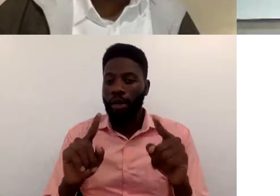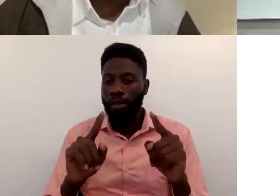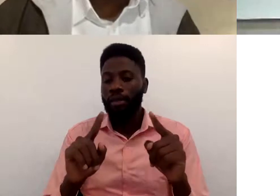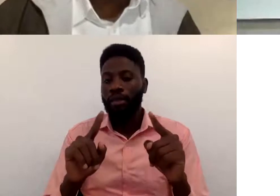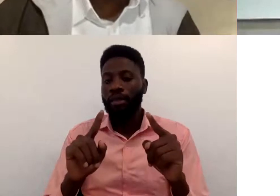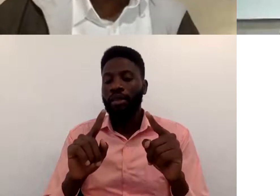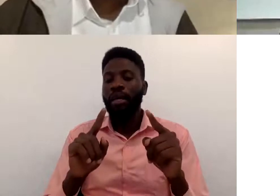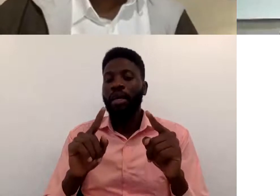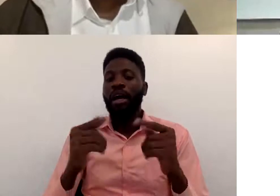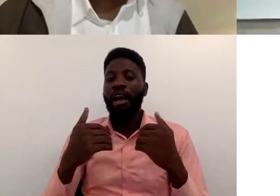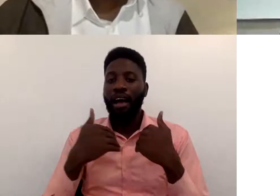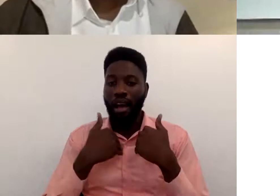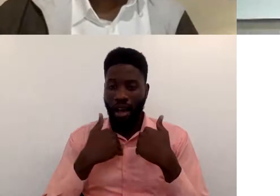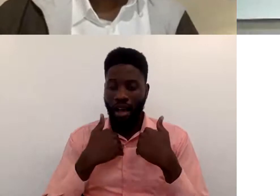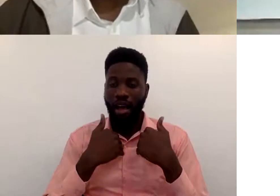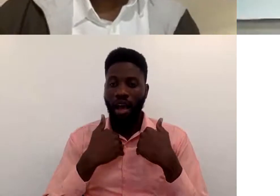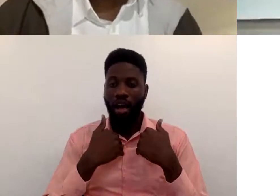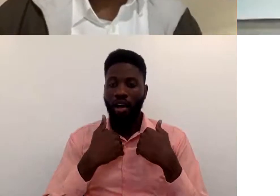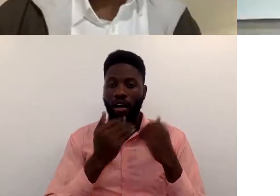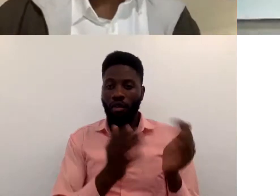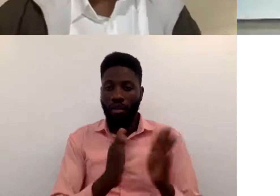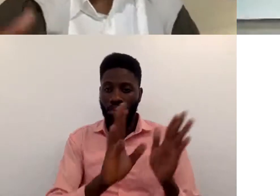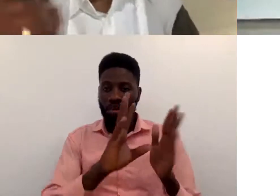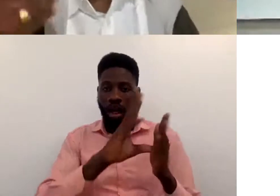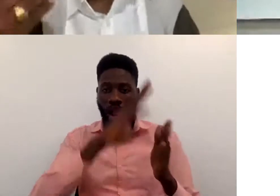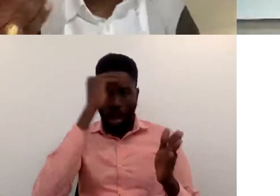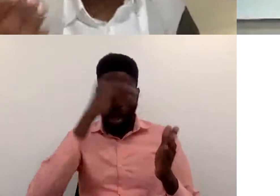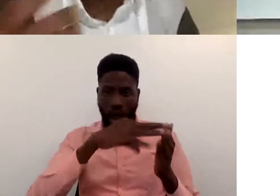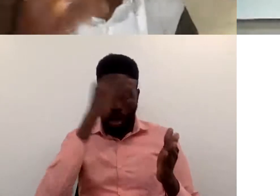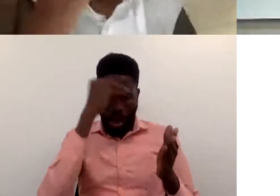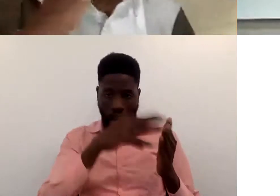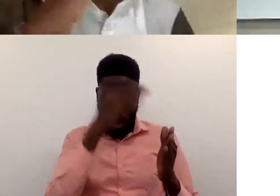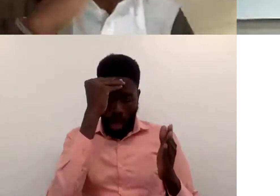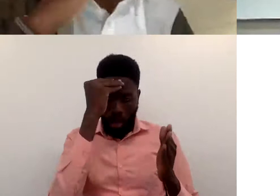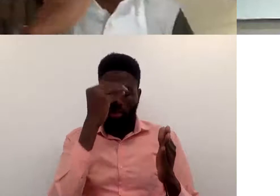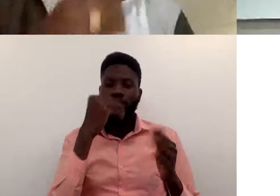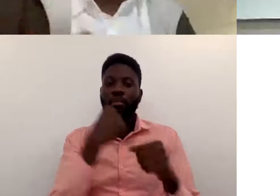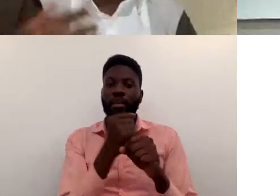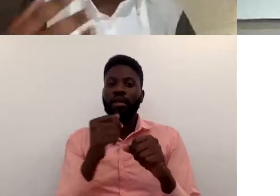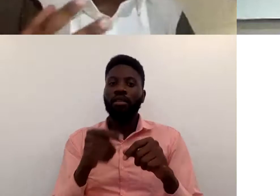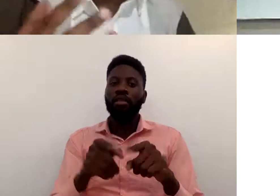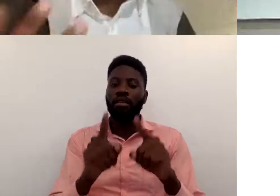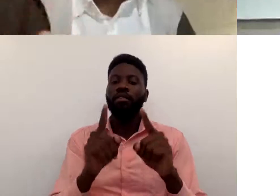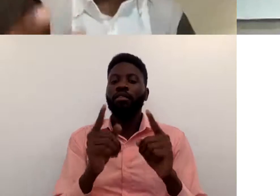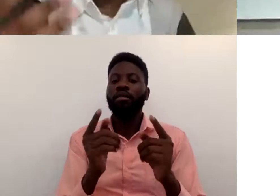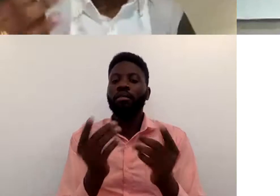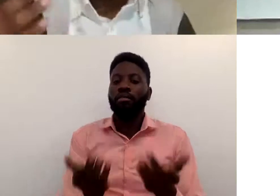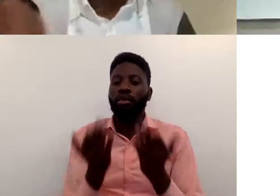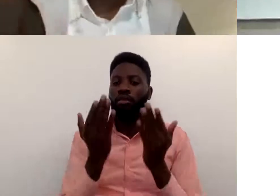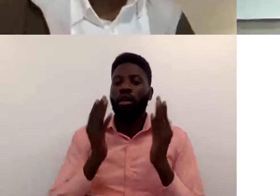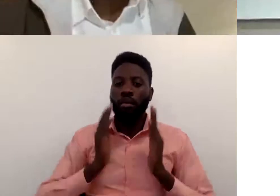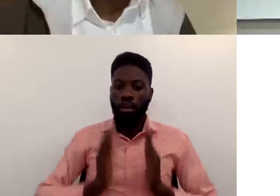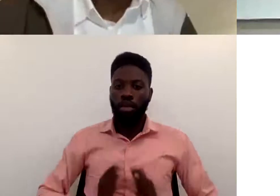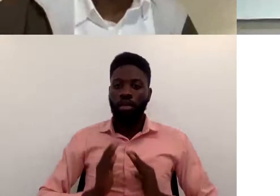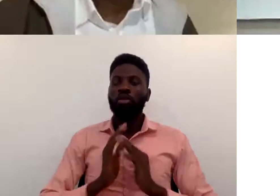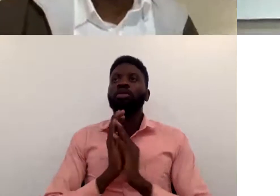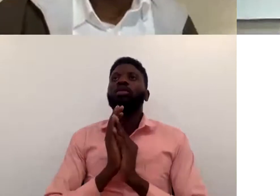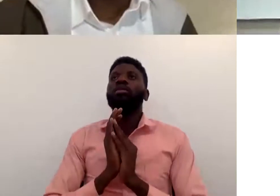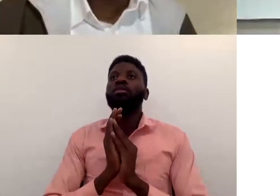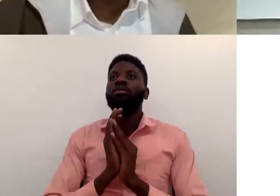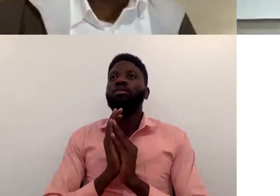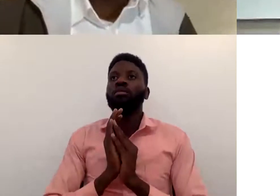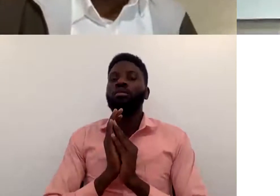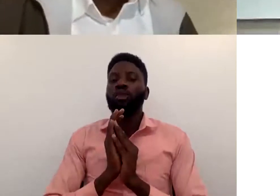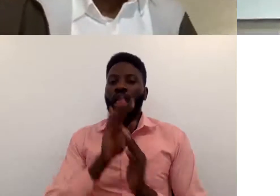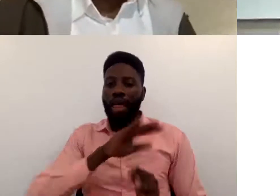you can learn so that you can be able to make yourself a better person from an education